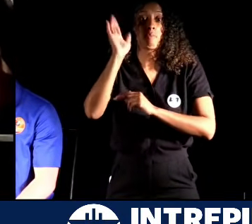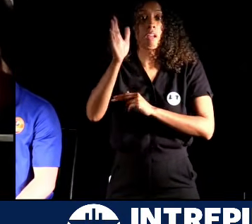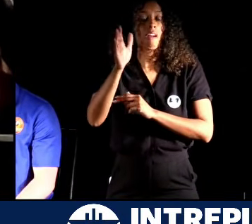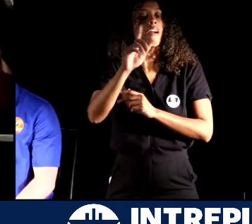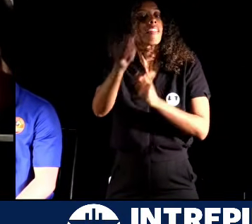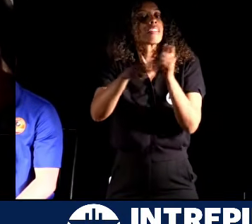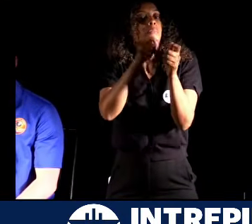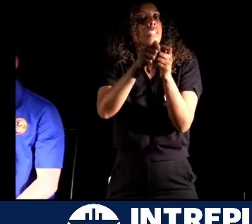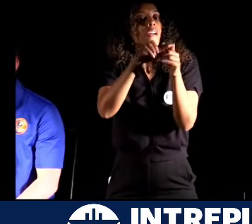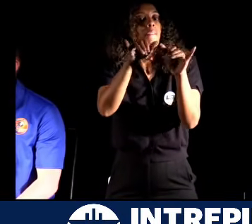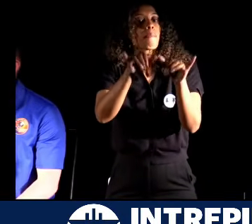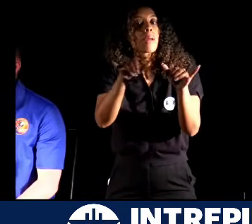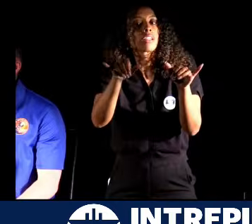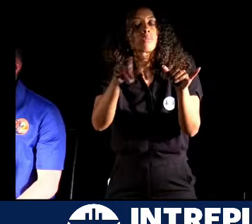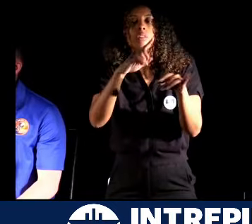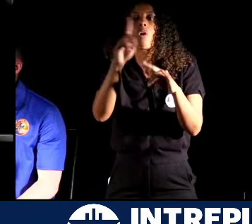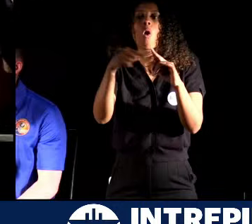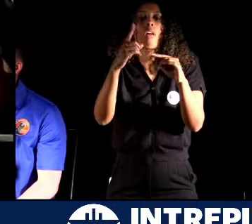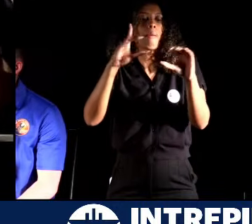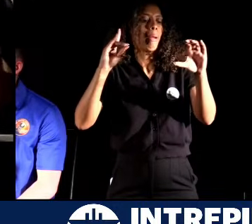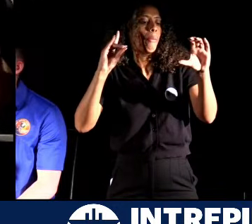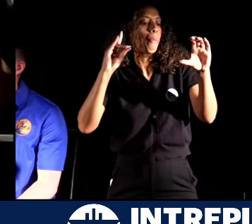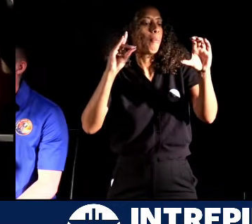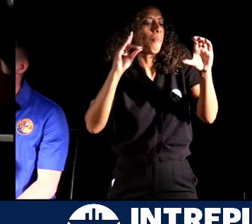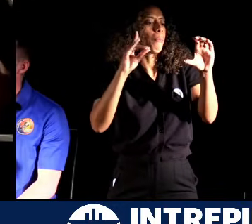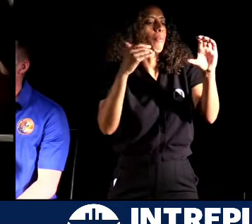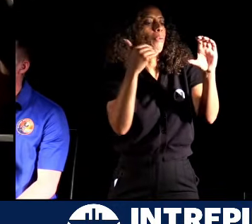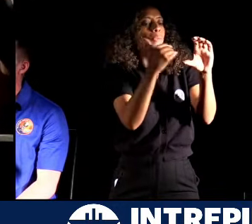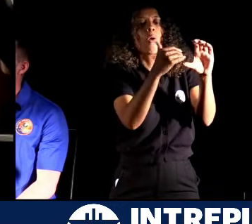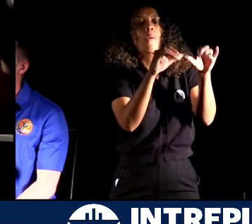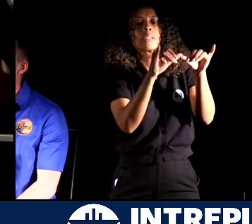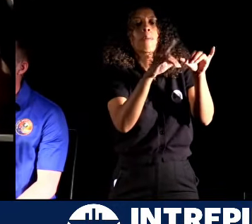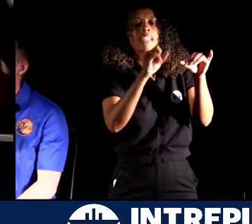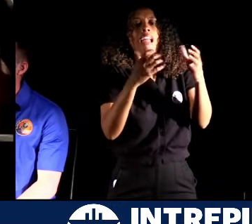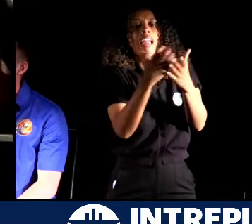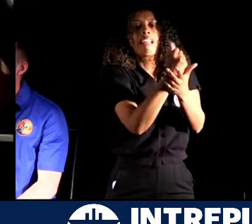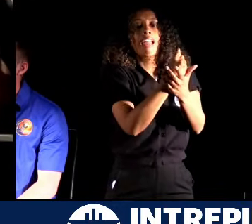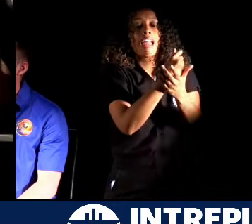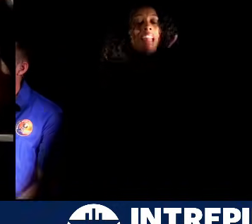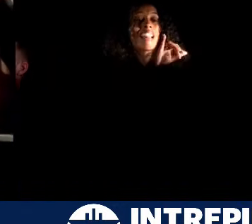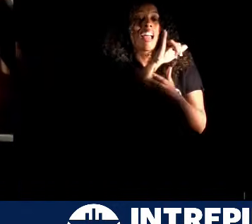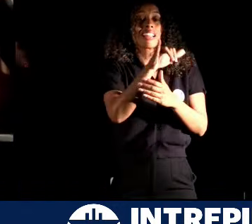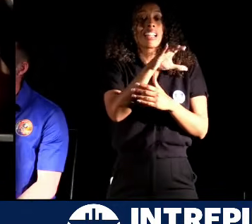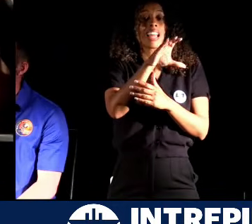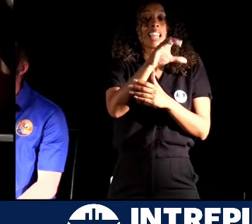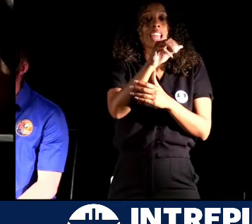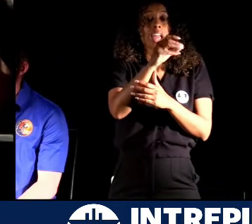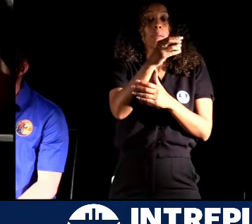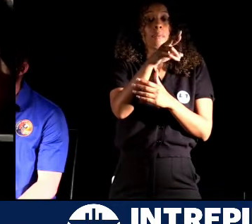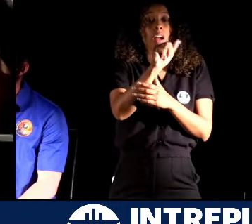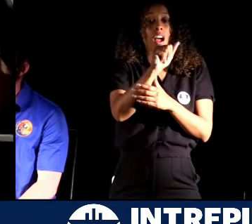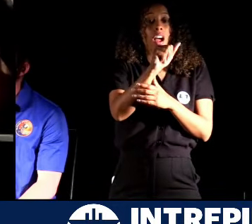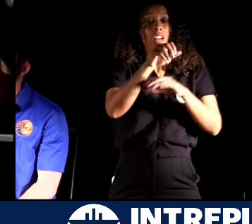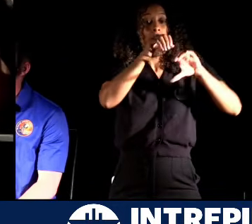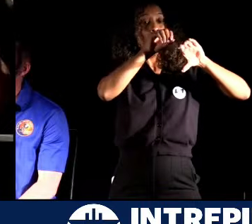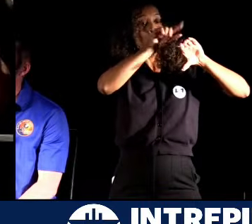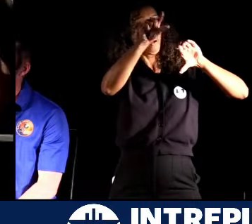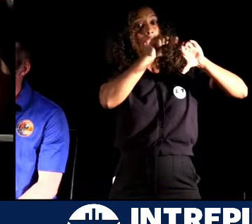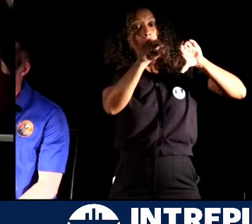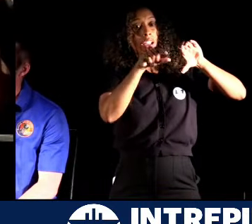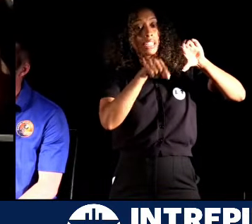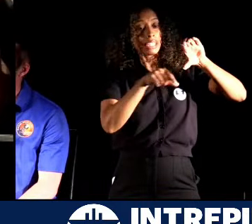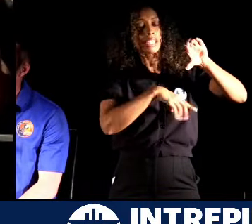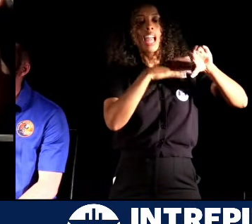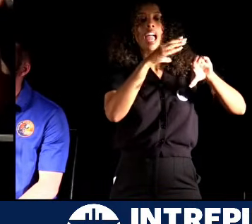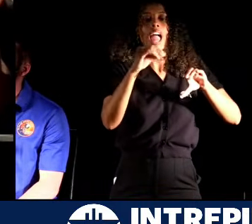do only when you are close to the sun. And some of them have to do with gamma rays and the solar neutrons. And in